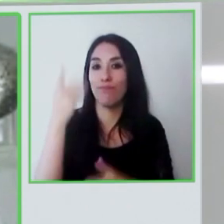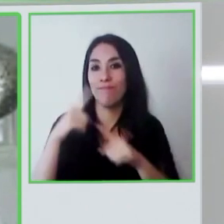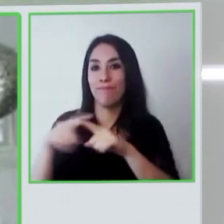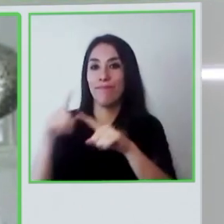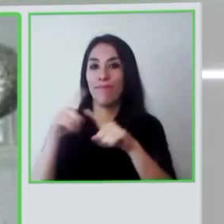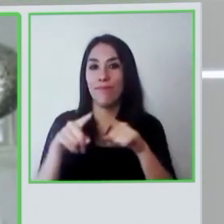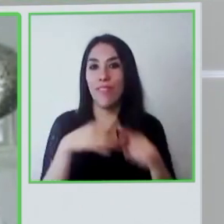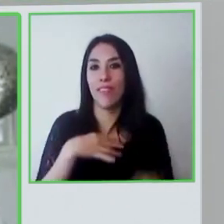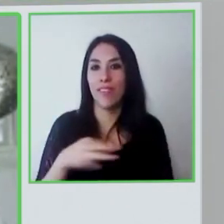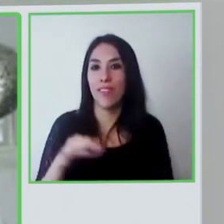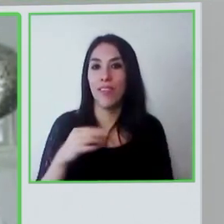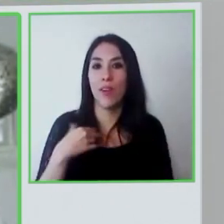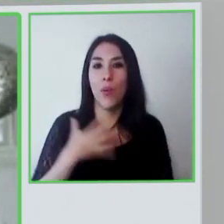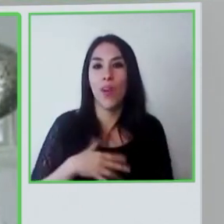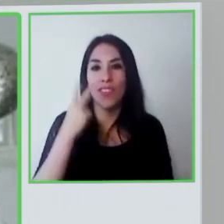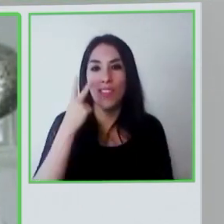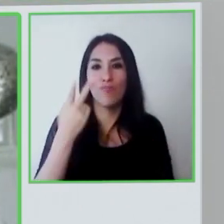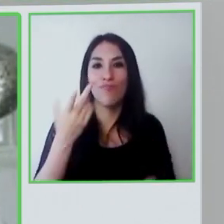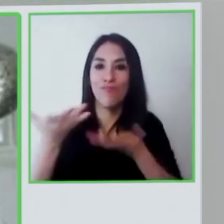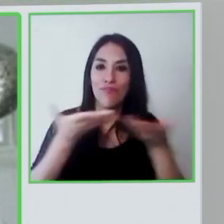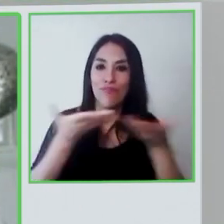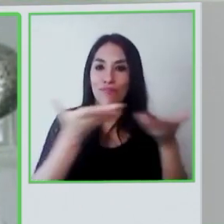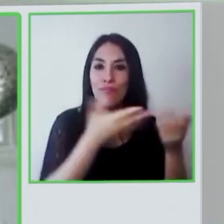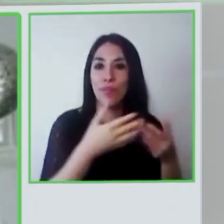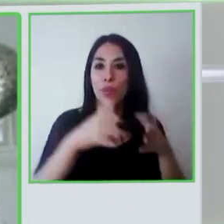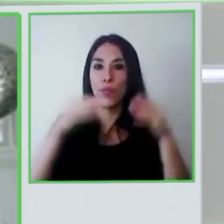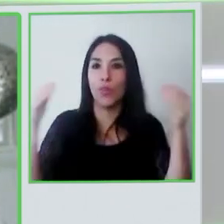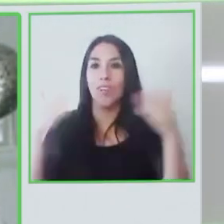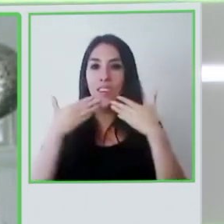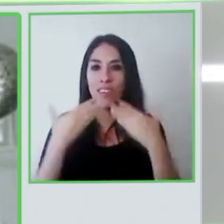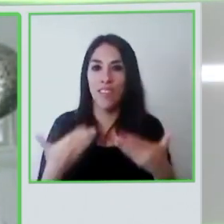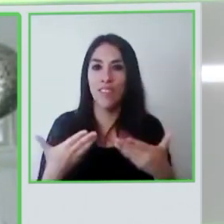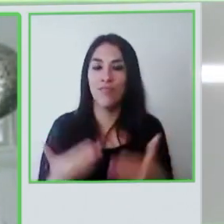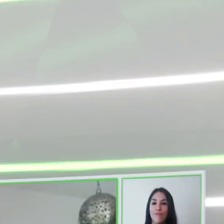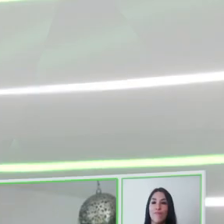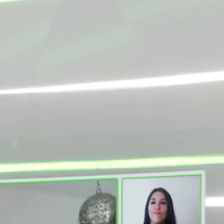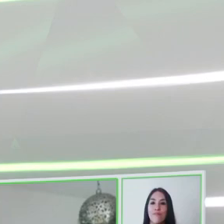your questions. Thank you very much.